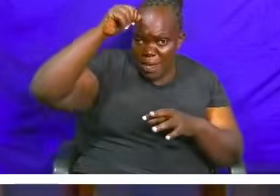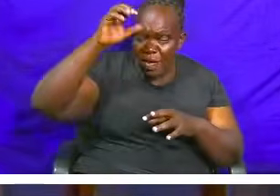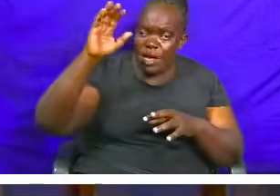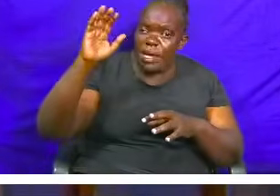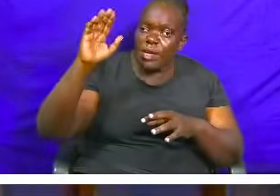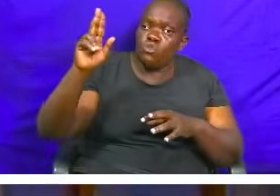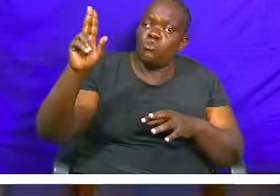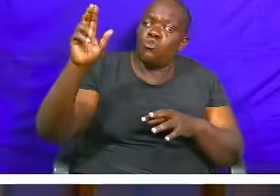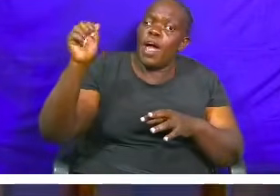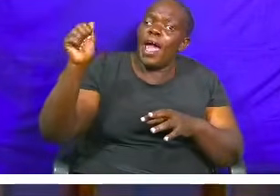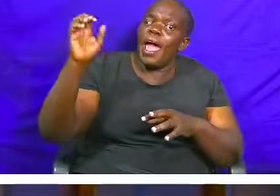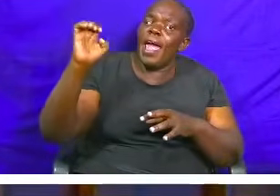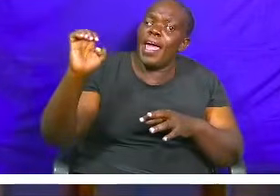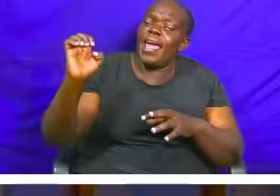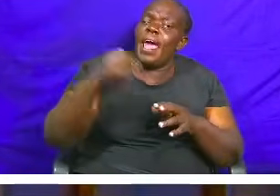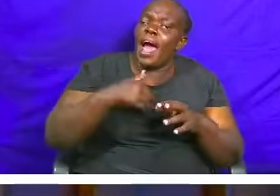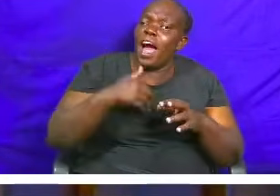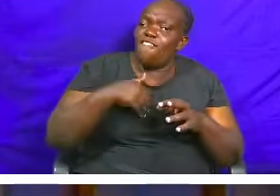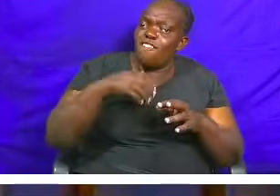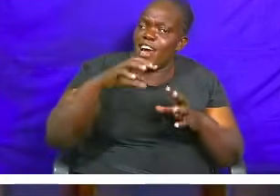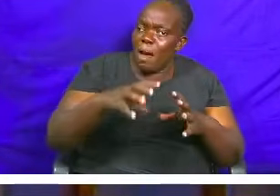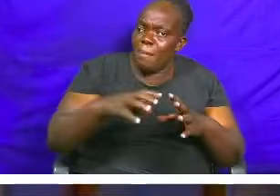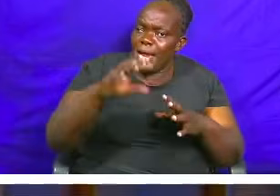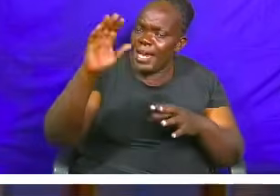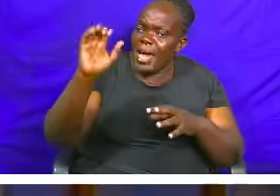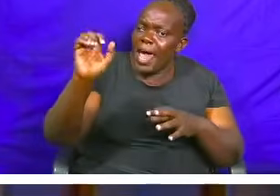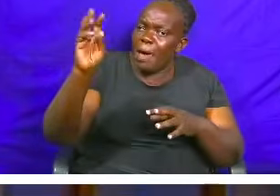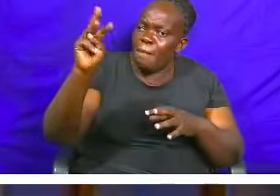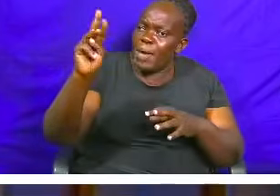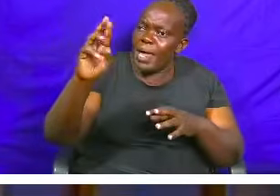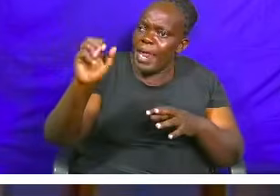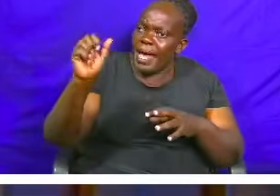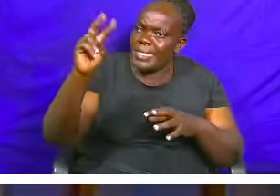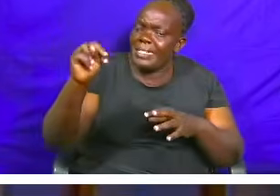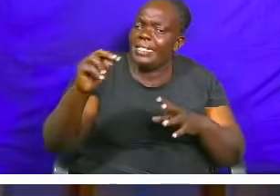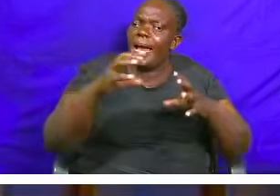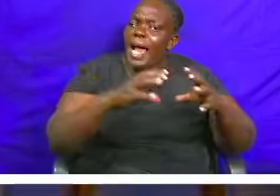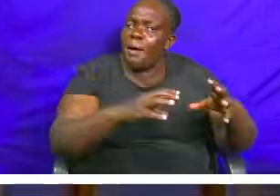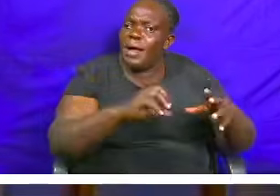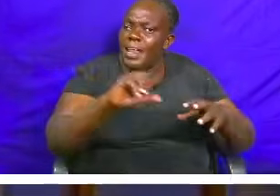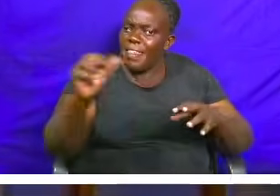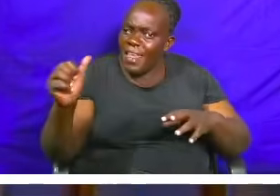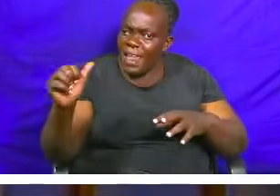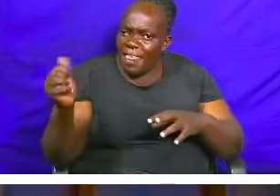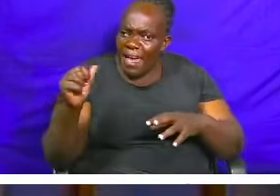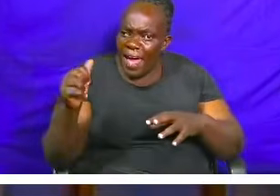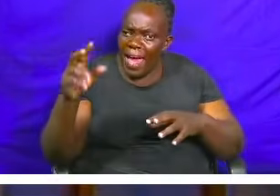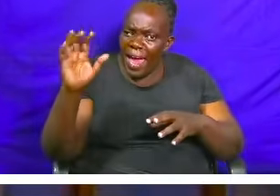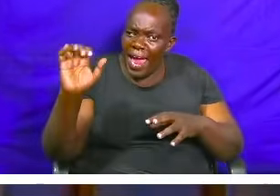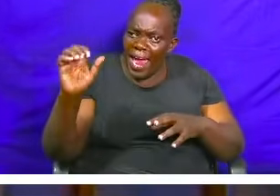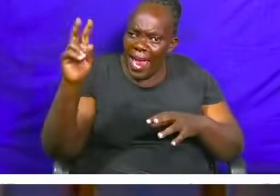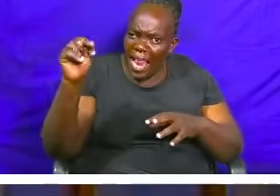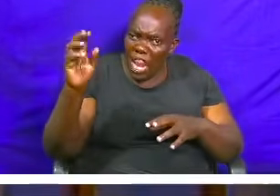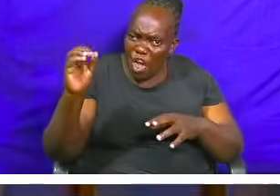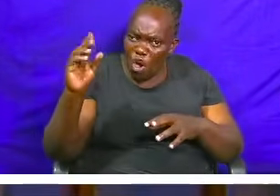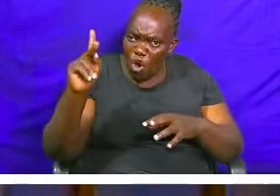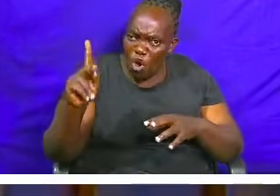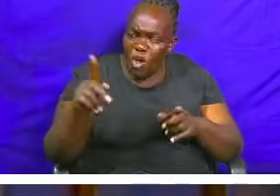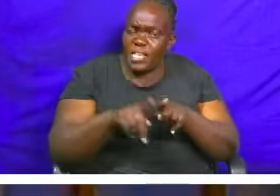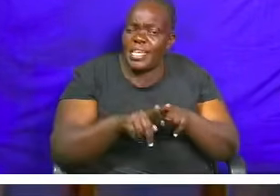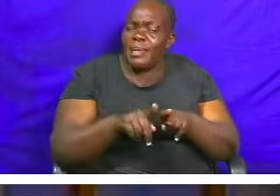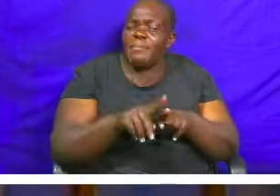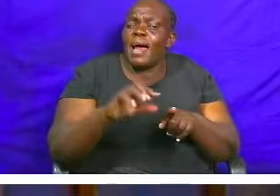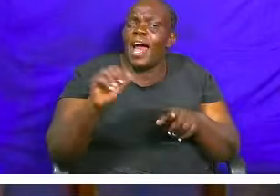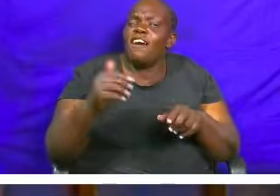has 2 companies. We have Emirates National Oil Company, and we have Abu Dhabi. That is ENOC. ENOC. Then we have Abu Dhabi National